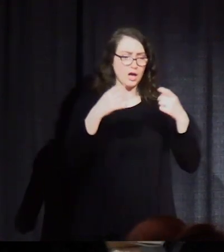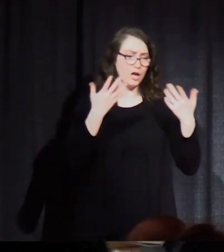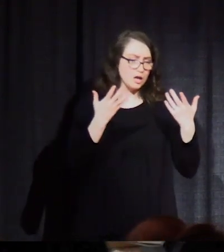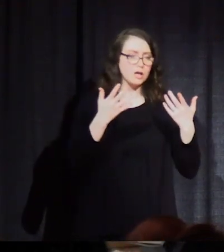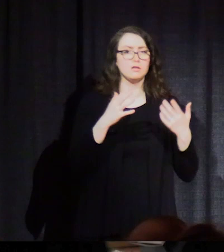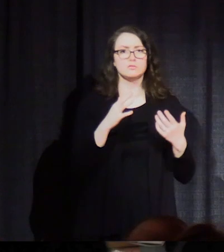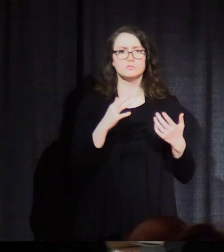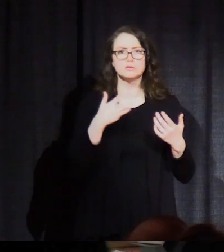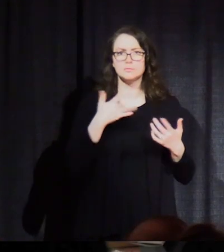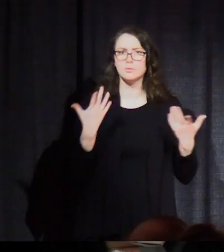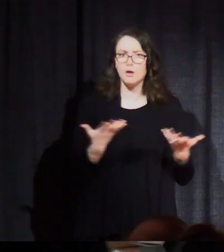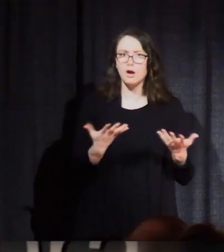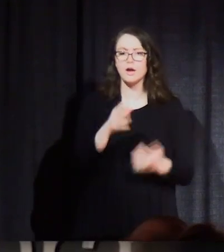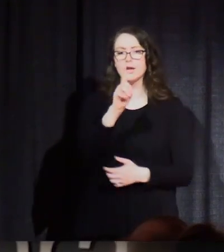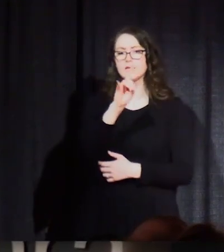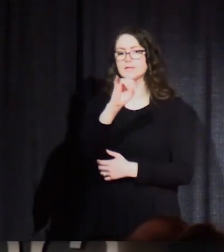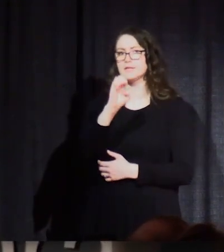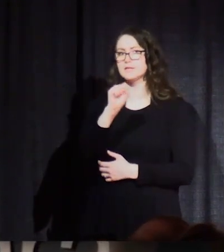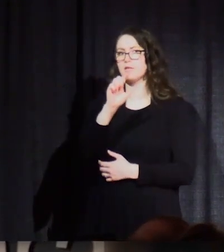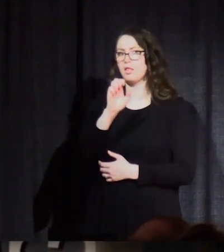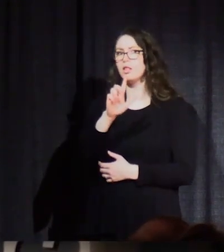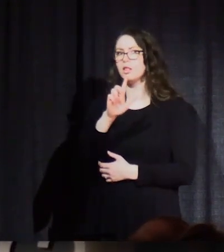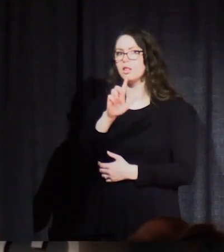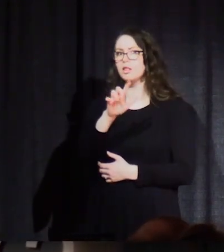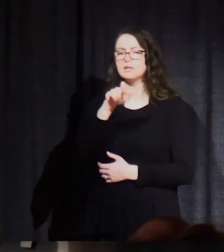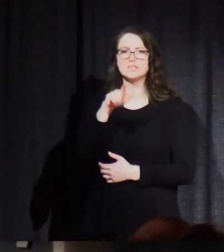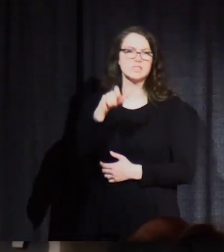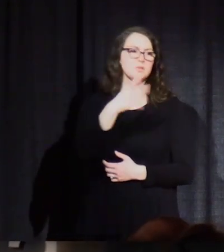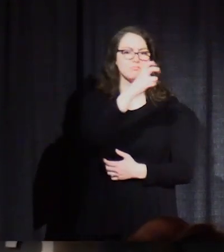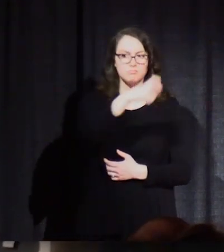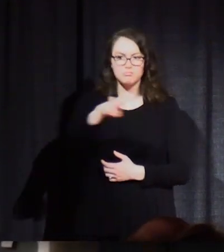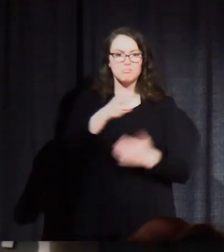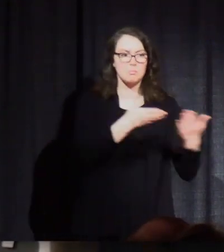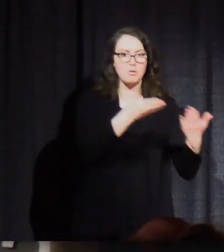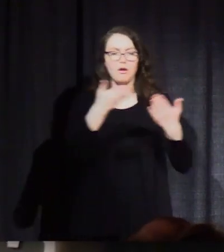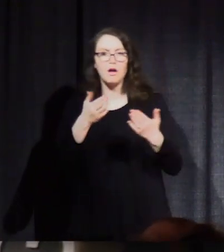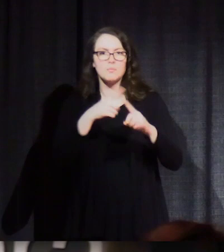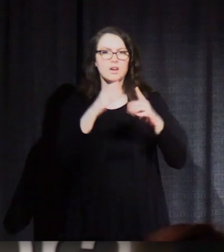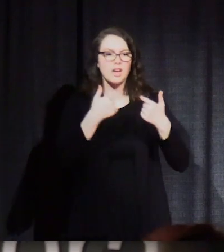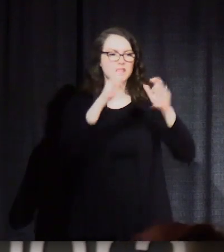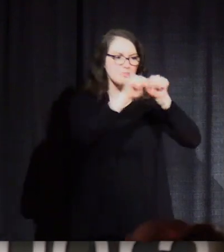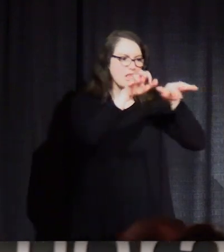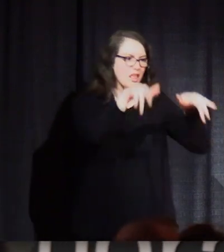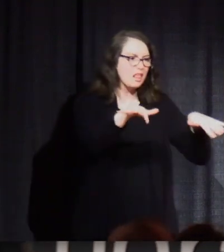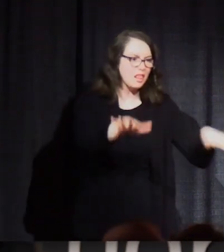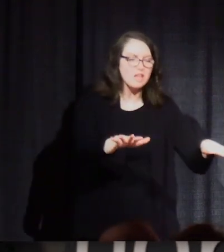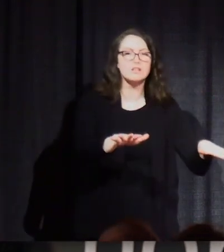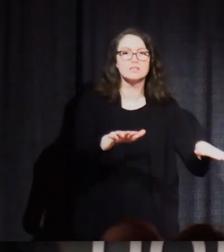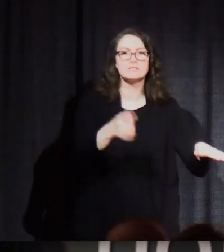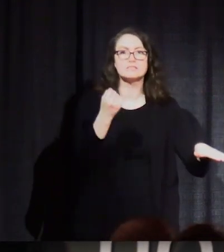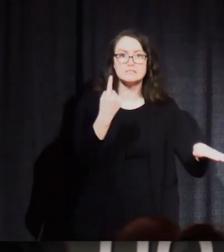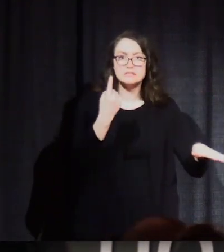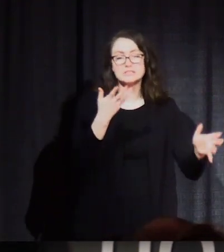generators. Fuel has to be shipped over long distances, and the risk of spills increase each time it's transferred to further